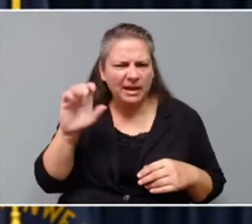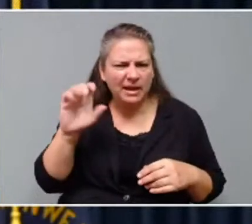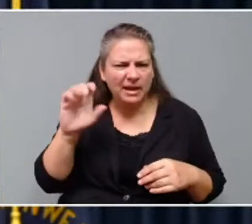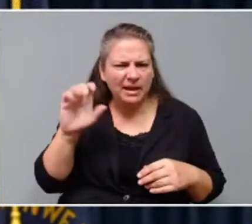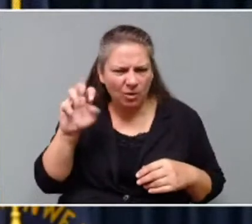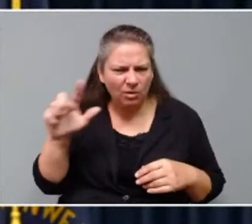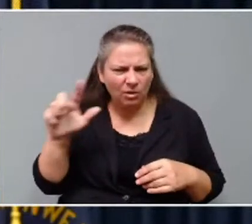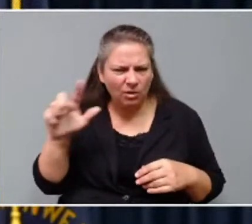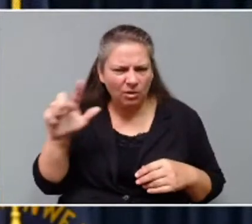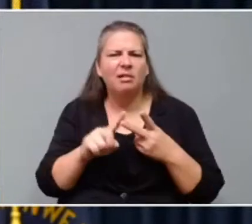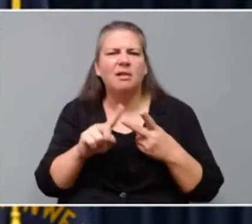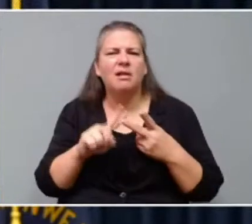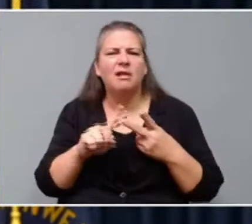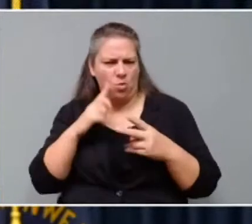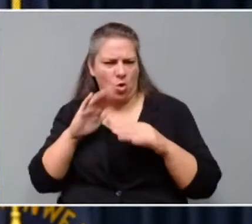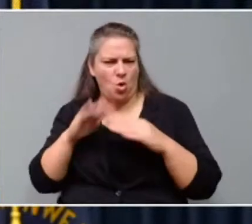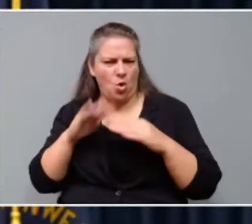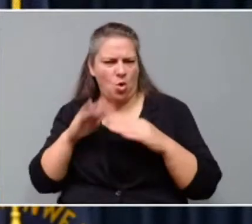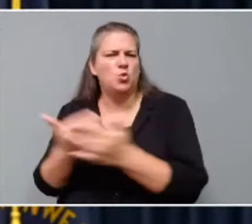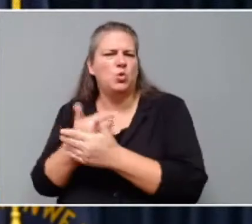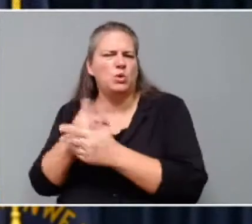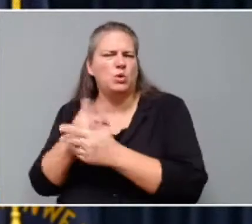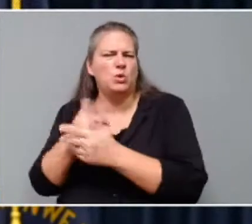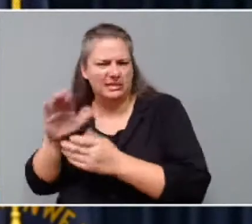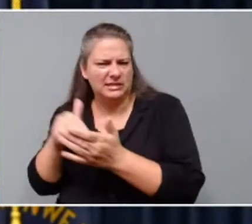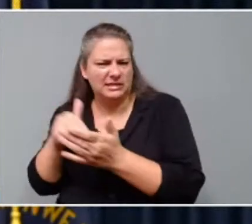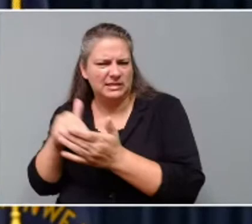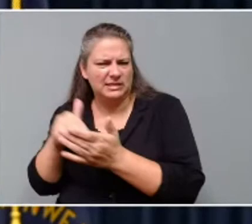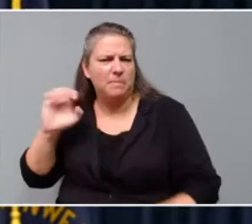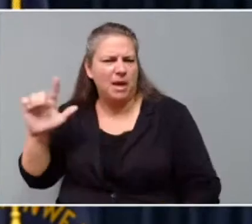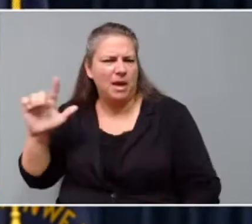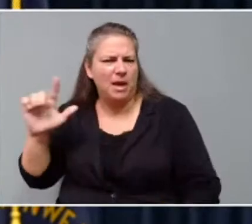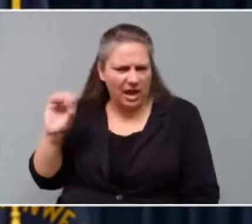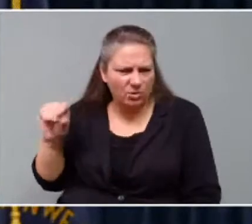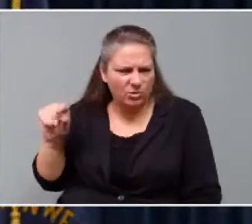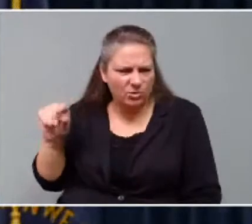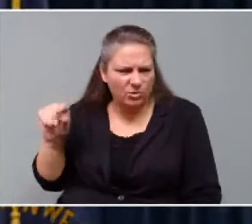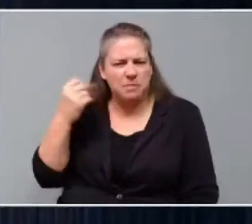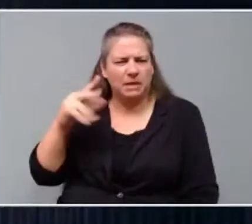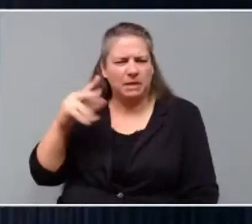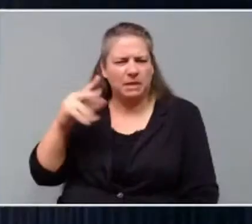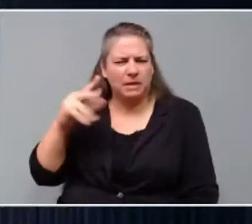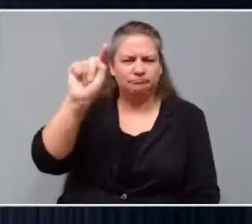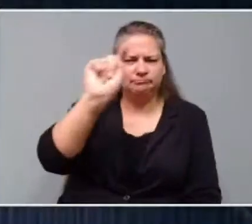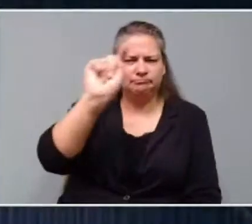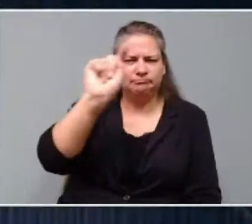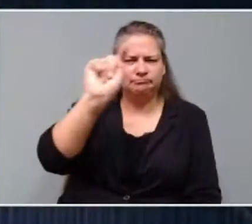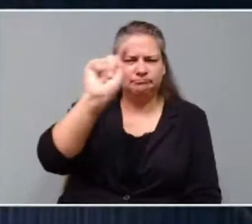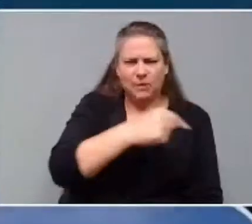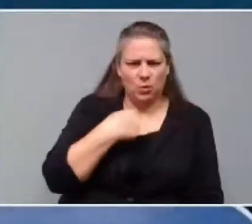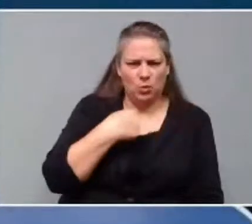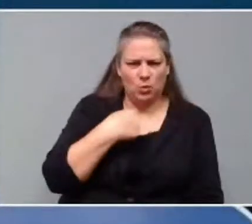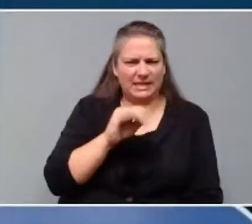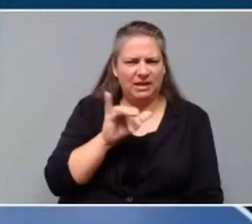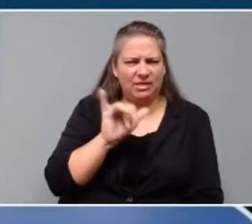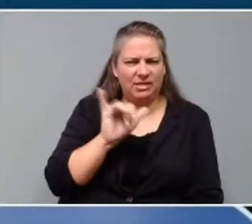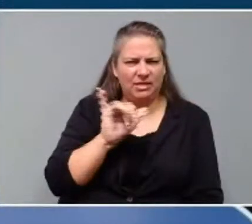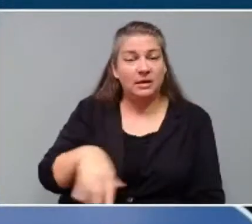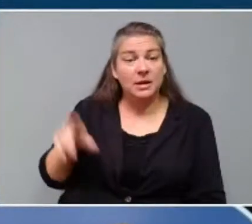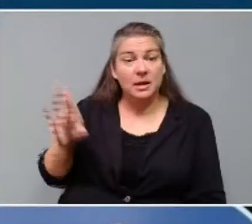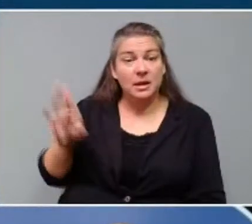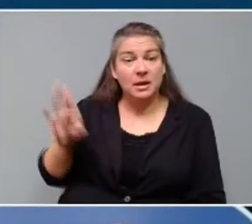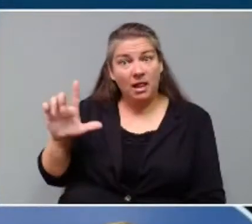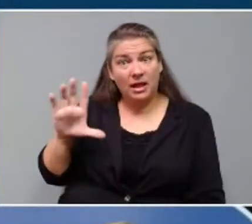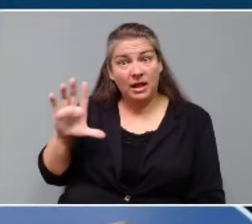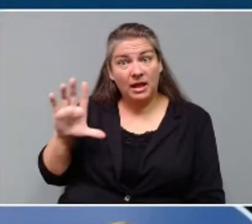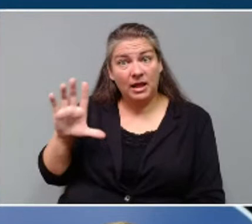Pineville. Obviously, Bell County has been hit incredibly hard, one of the higher incident rates that we have seen.